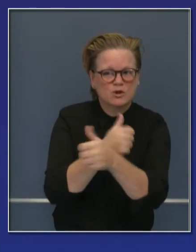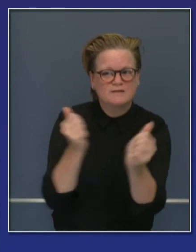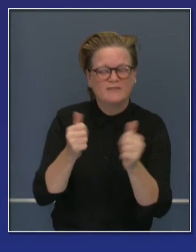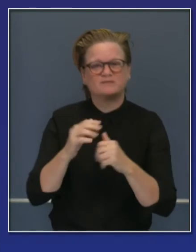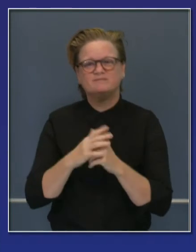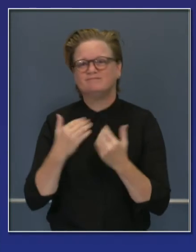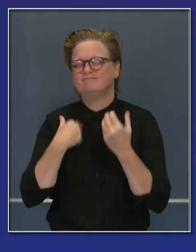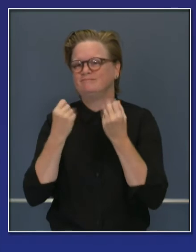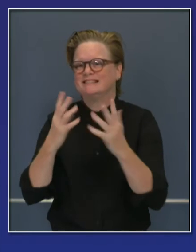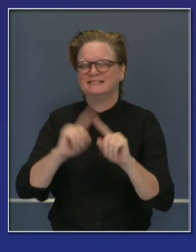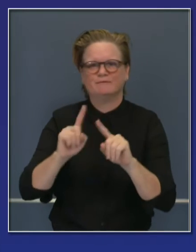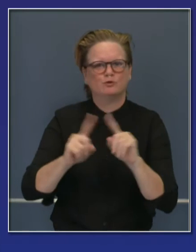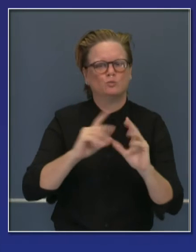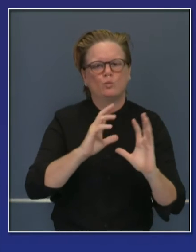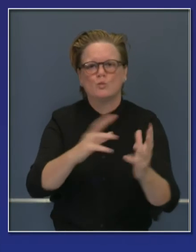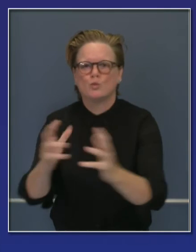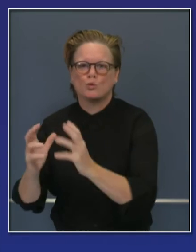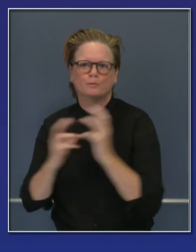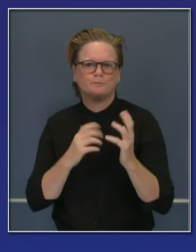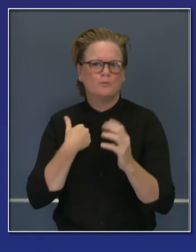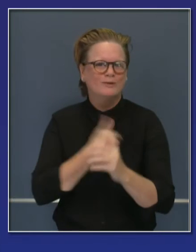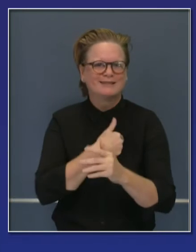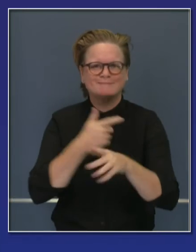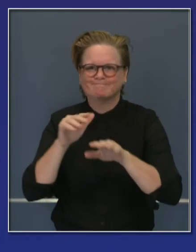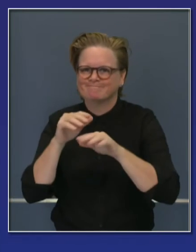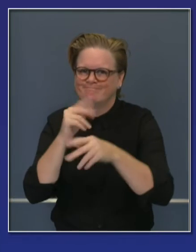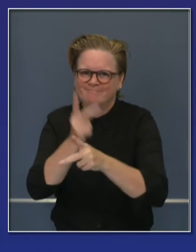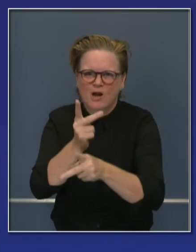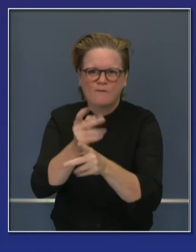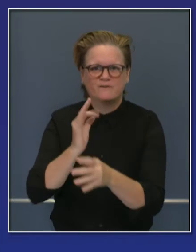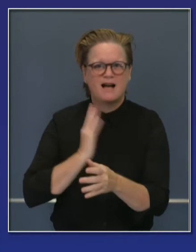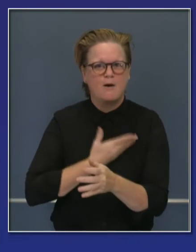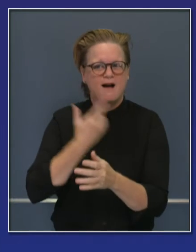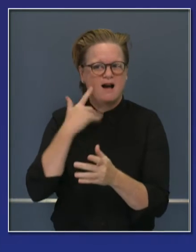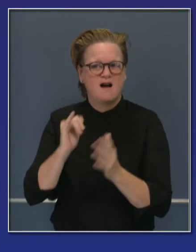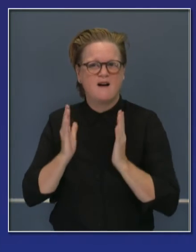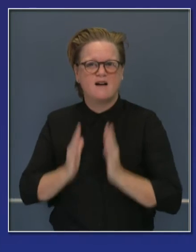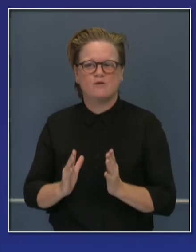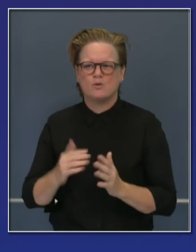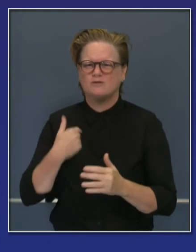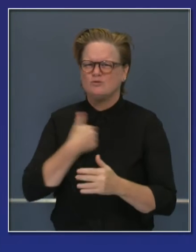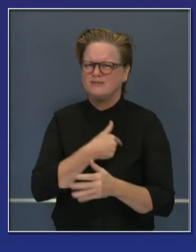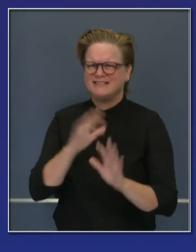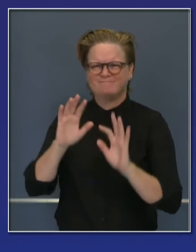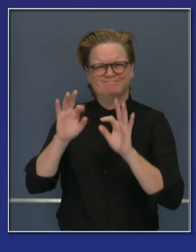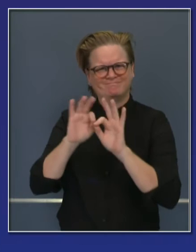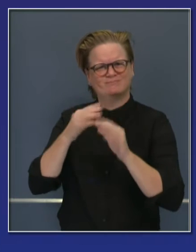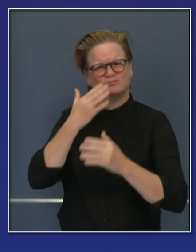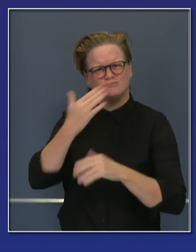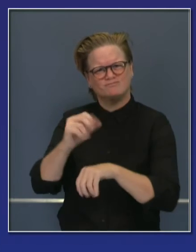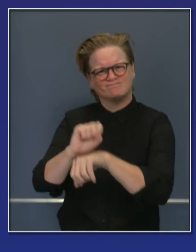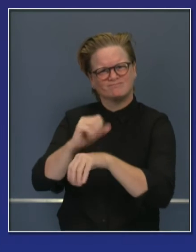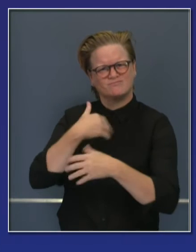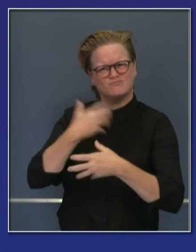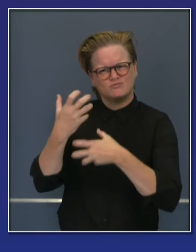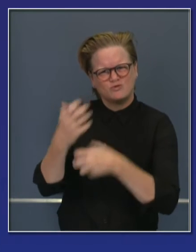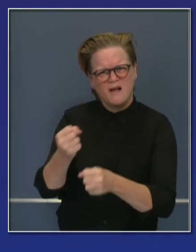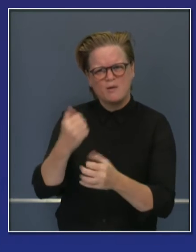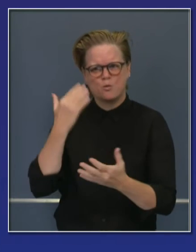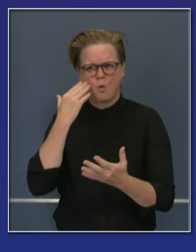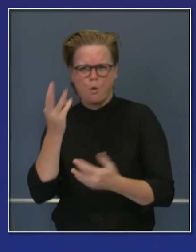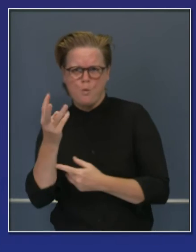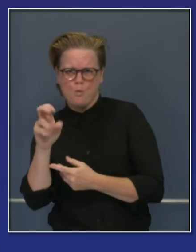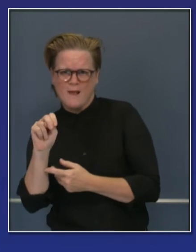speed of trust and develop some momentum as these vaccines become available so people know when, where, and how